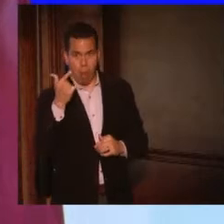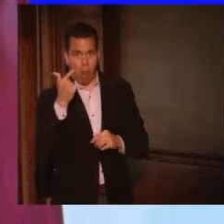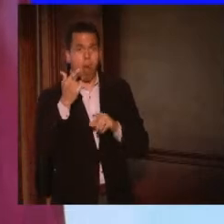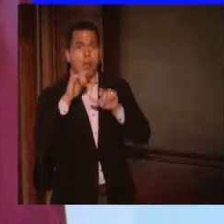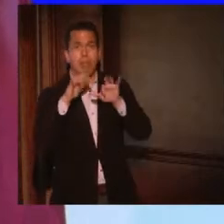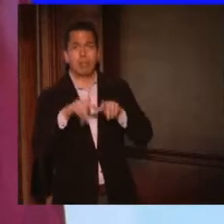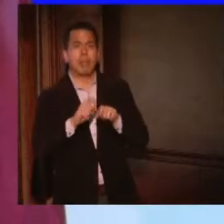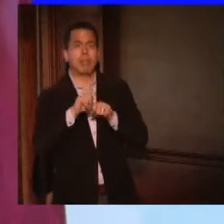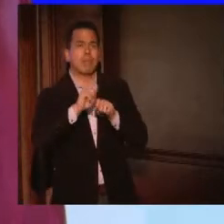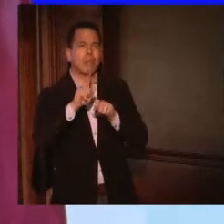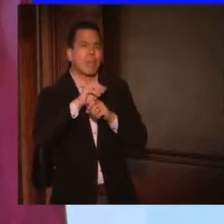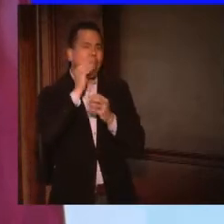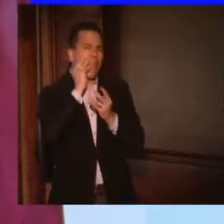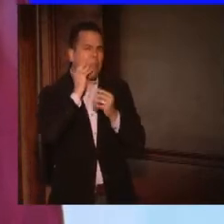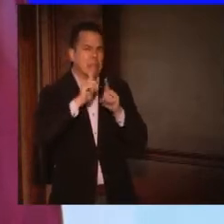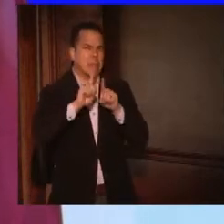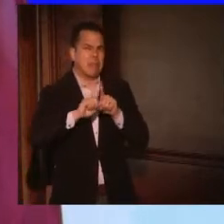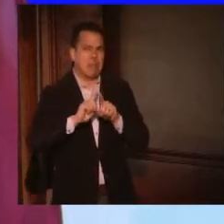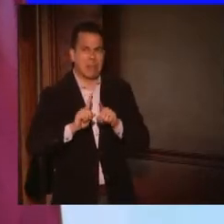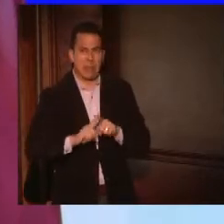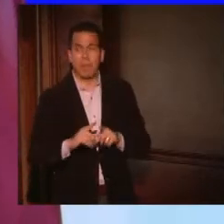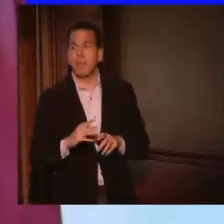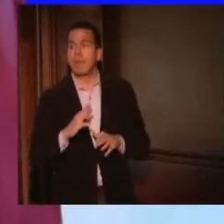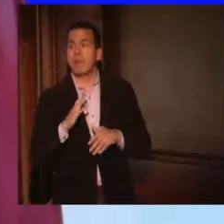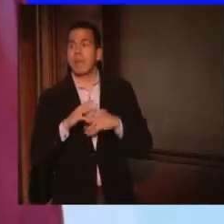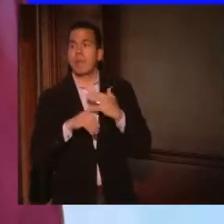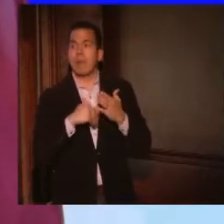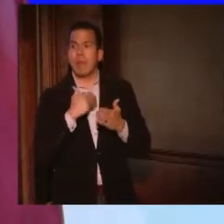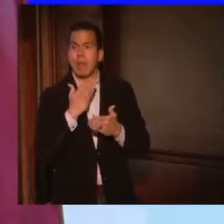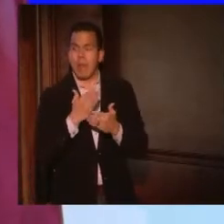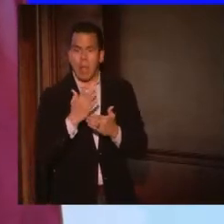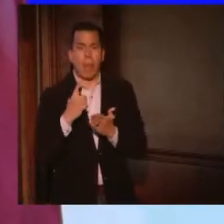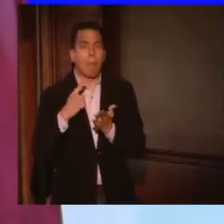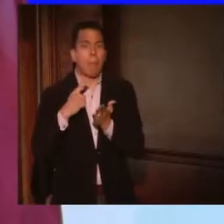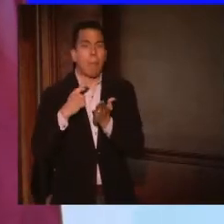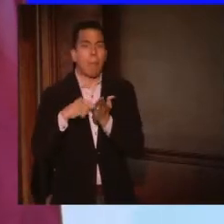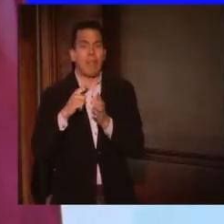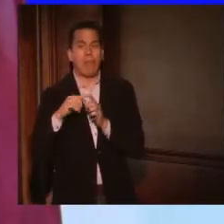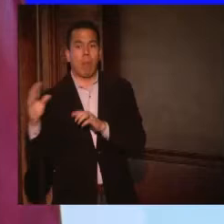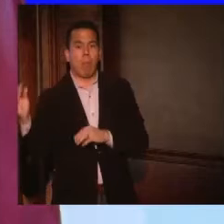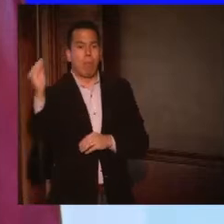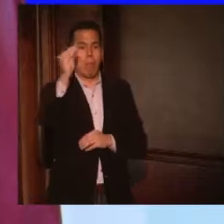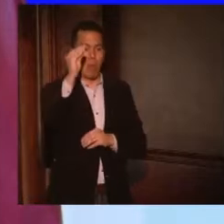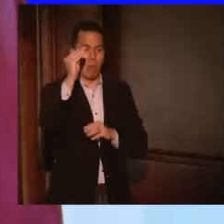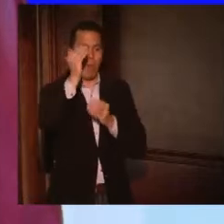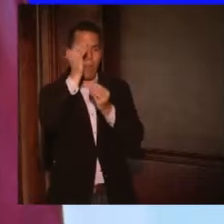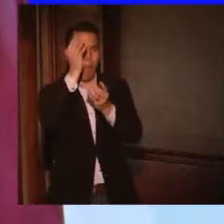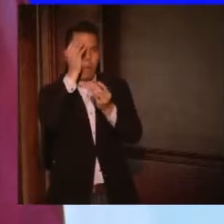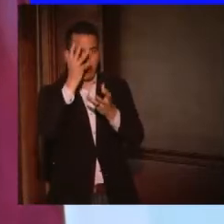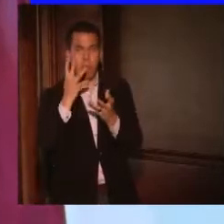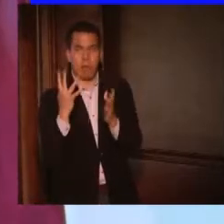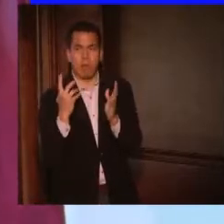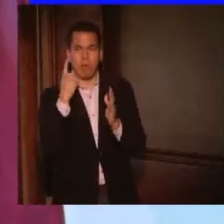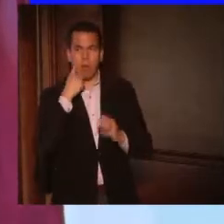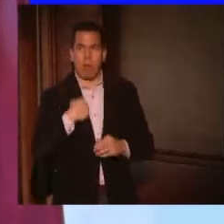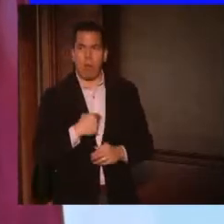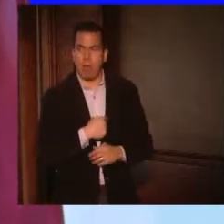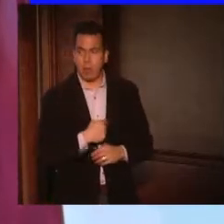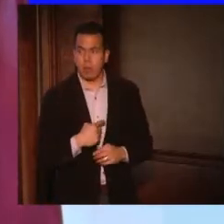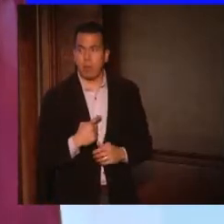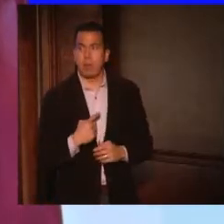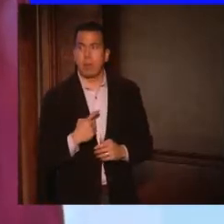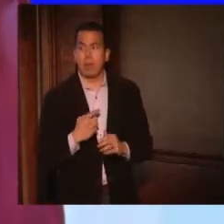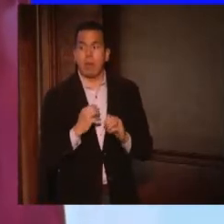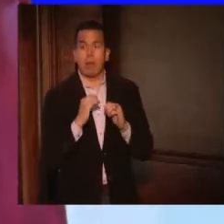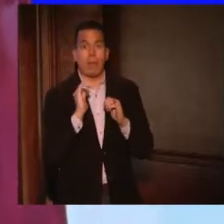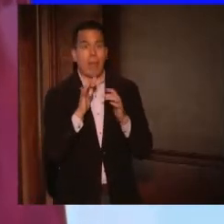the informations. And we pay them based on the content that they provide for us. And the number of these users get increased, but the